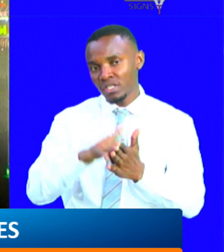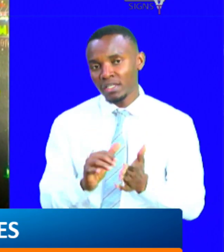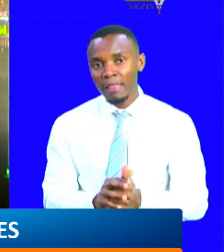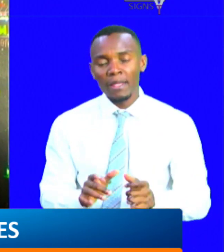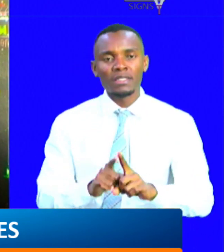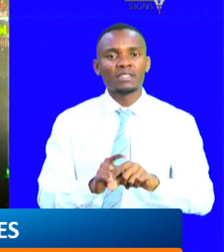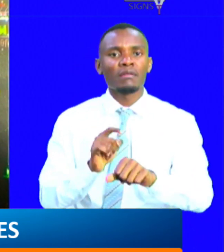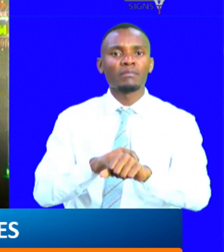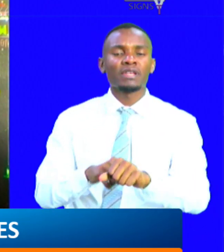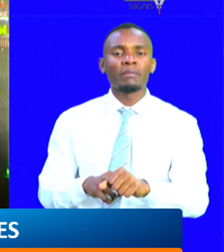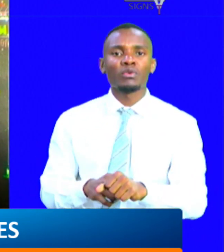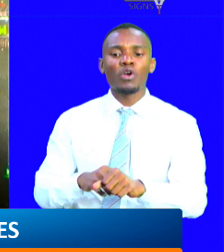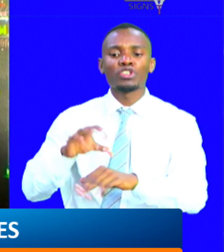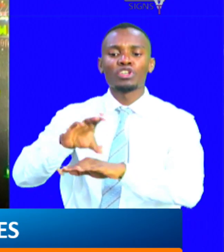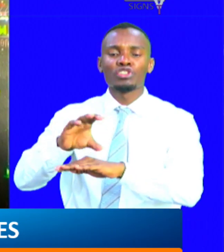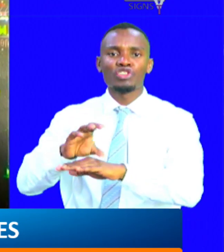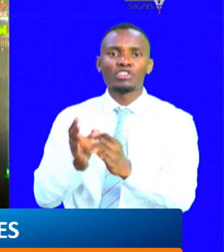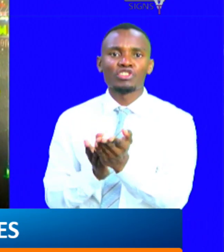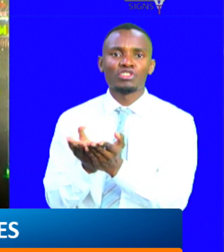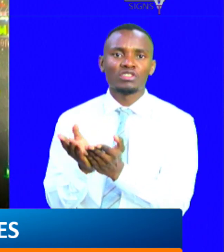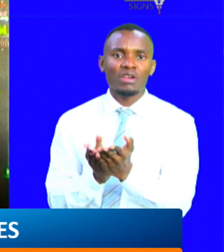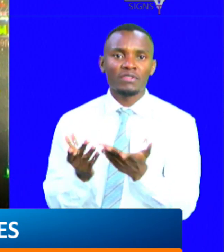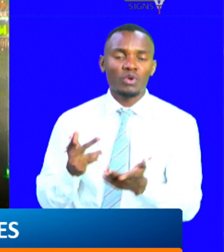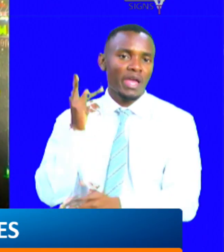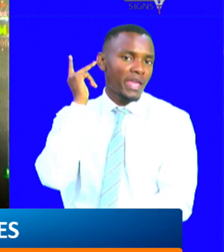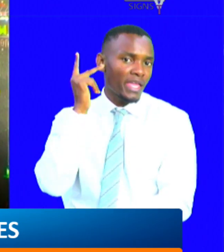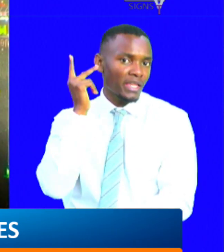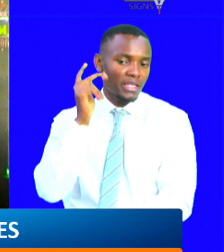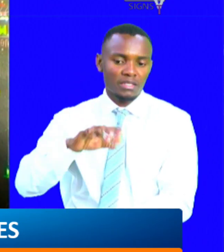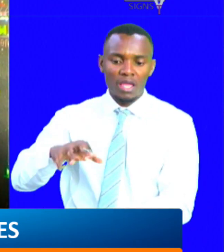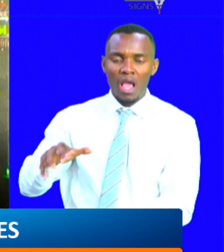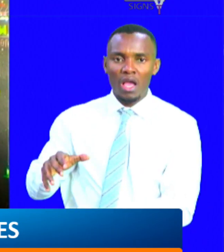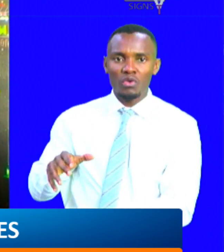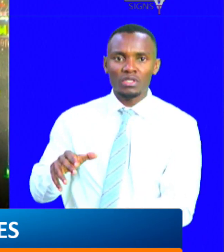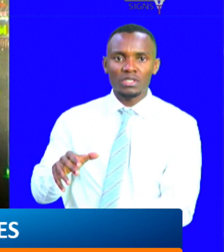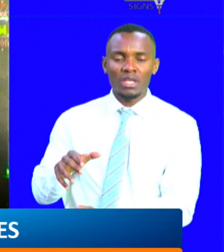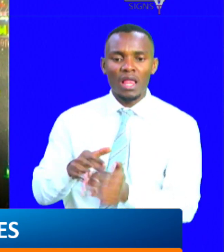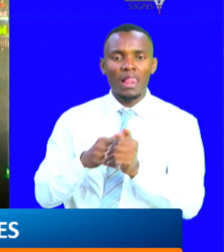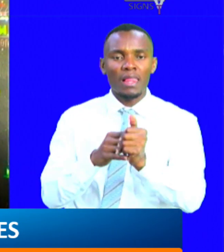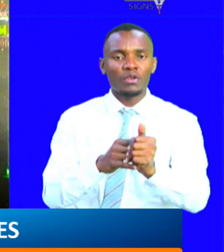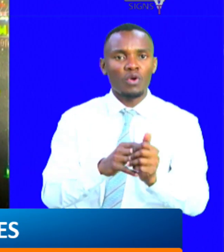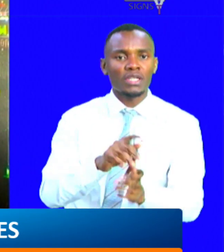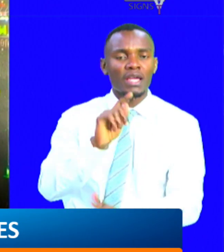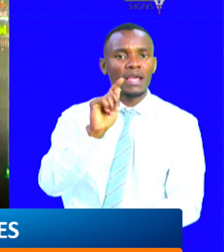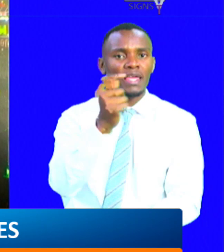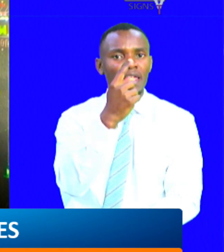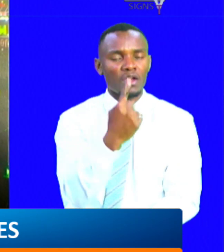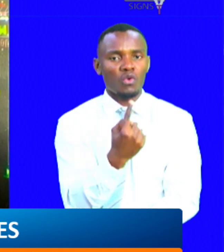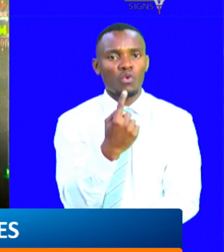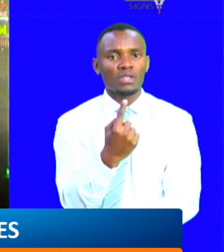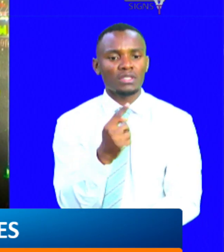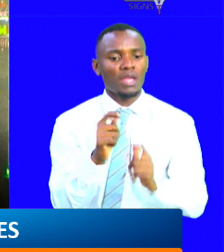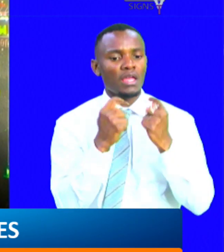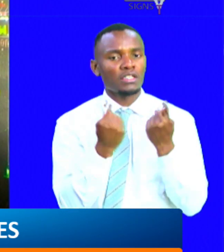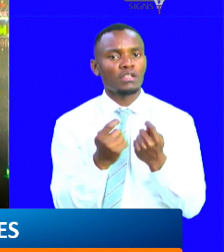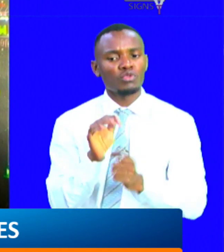an interdenomination church service in Kisii County, led his Kenya Kwanza Alliance Brigade in urging the